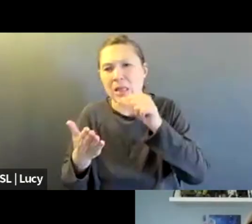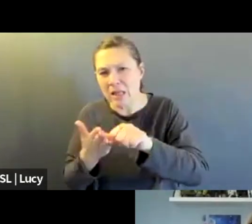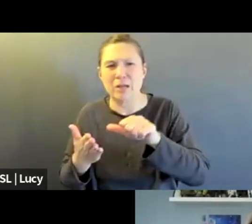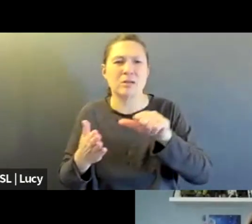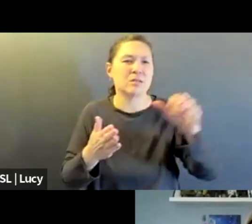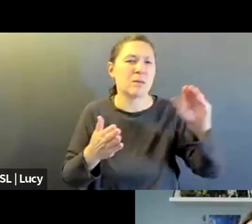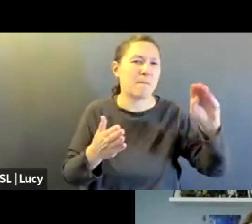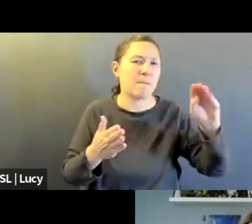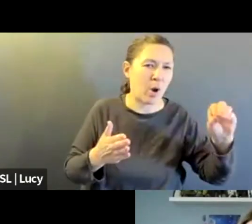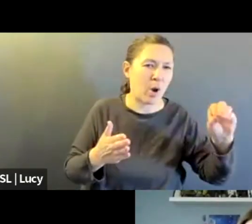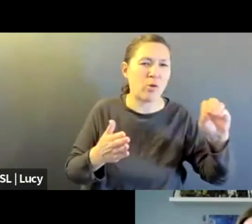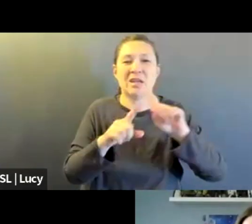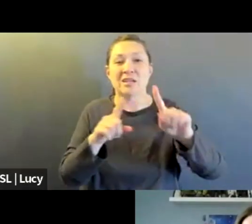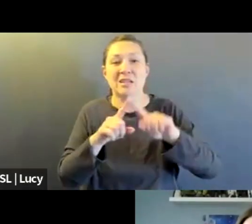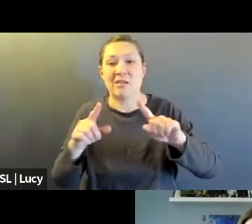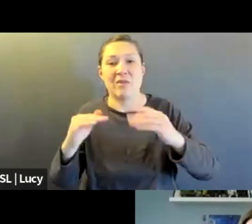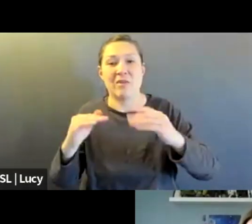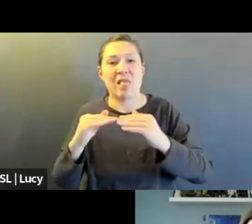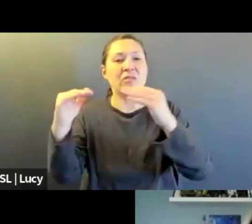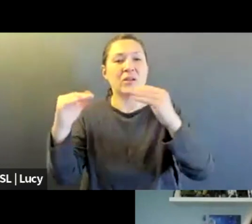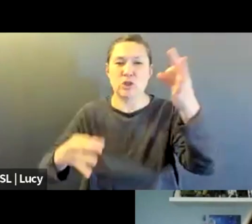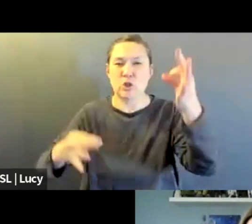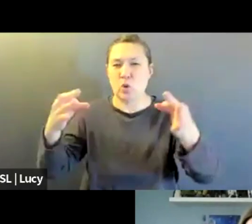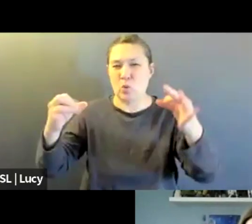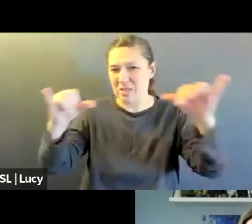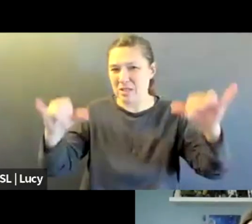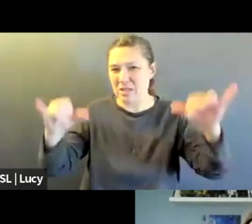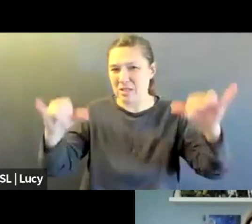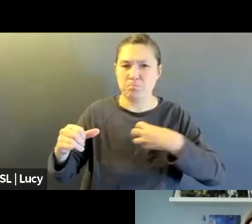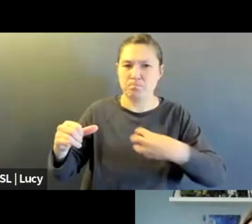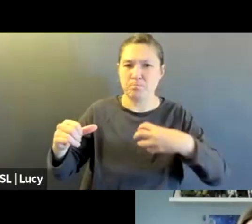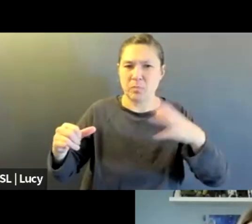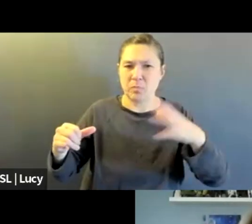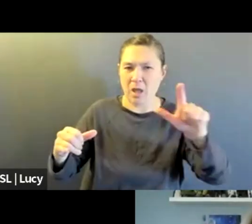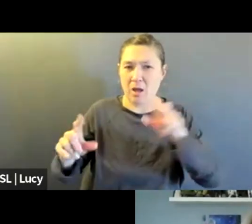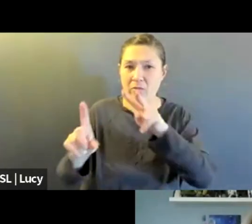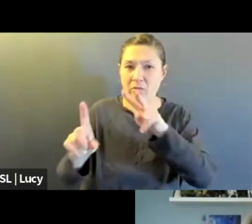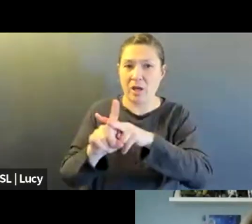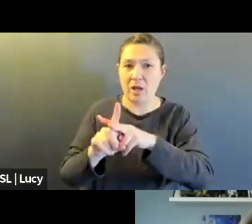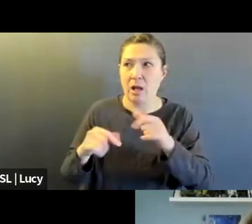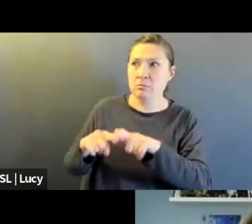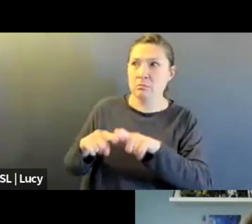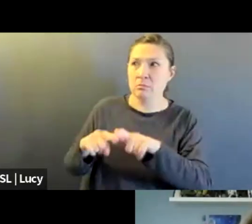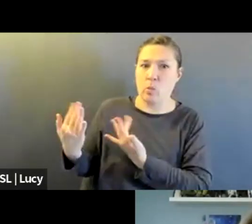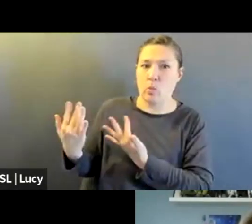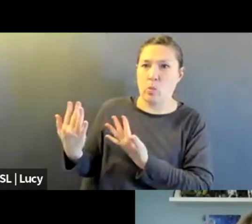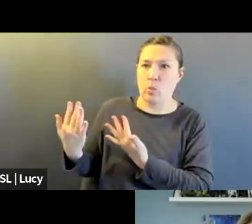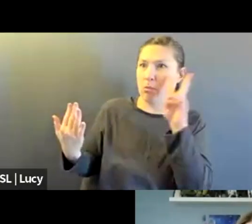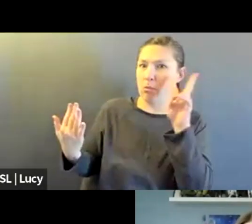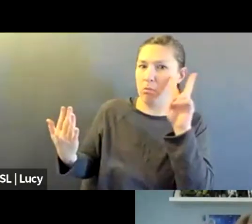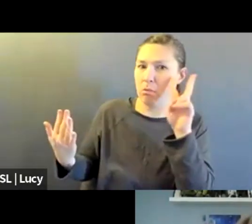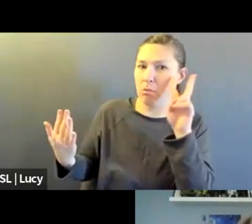of consideration and appeal right now. So everybody is just kind of waiting with bated breath to see what happens with all of